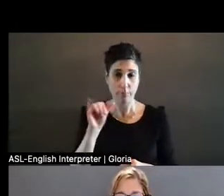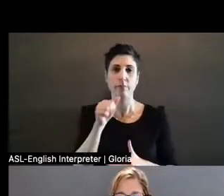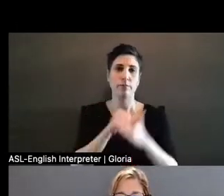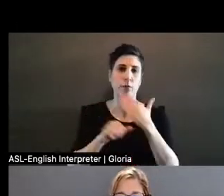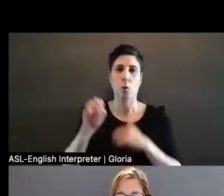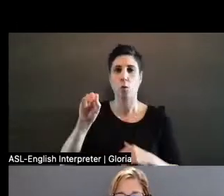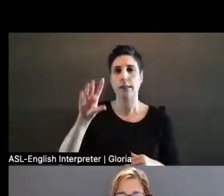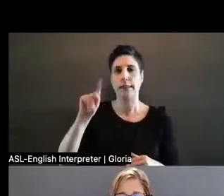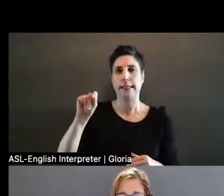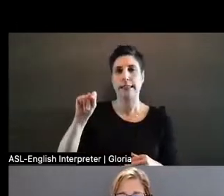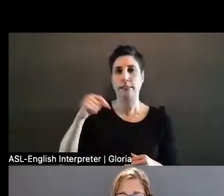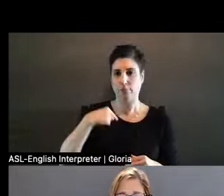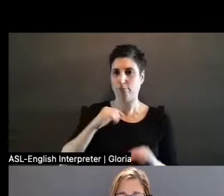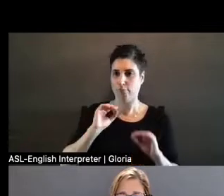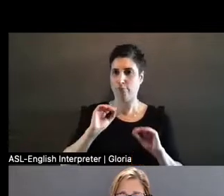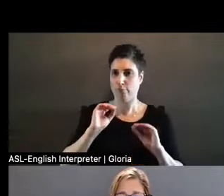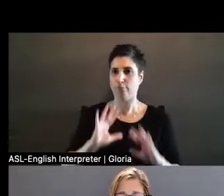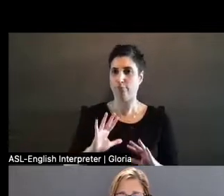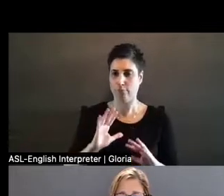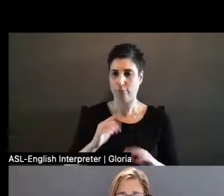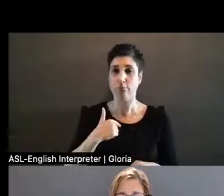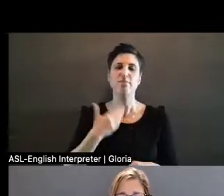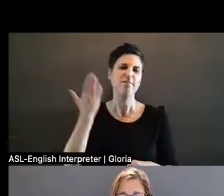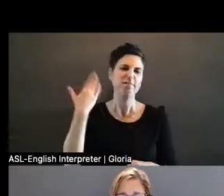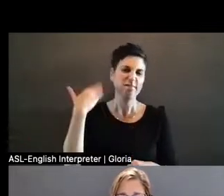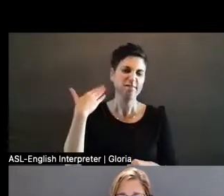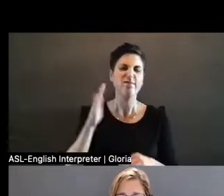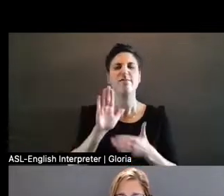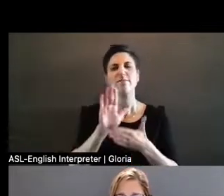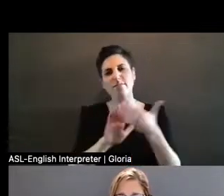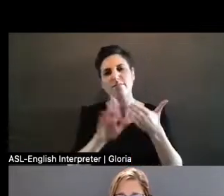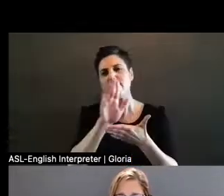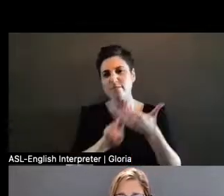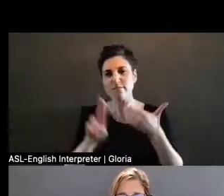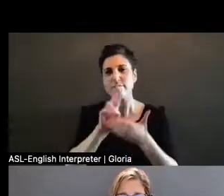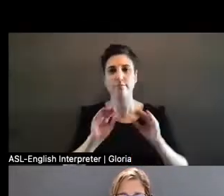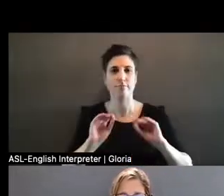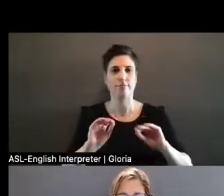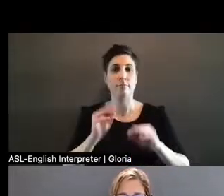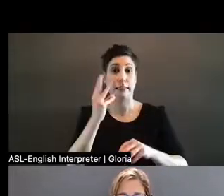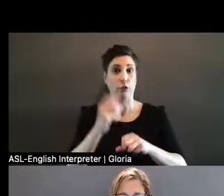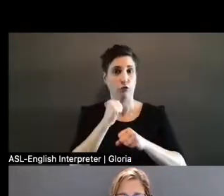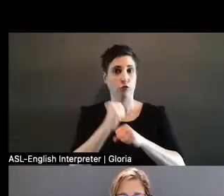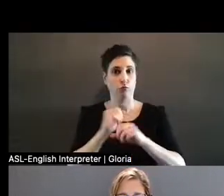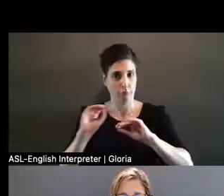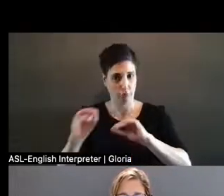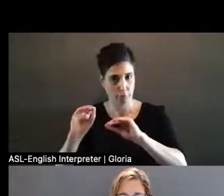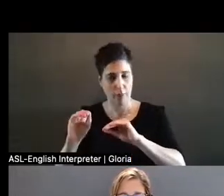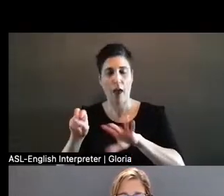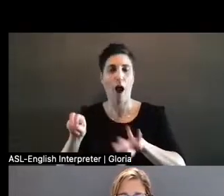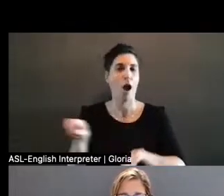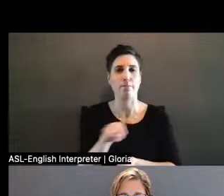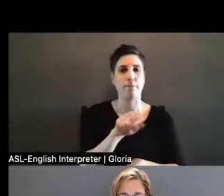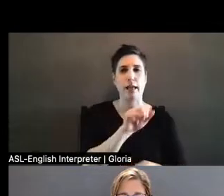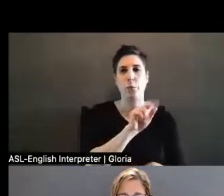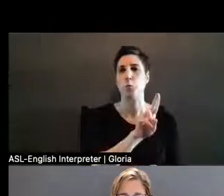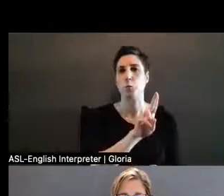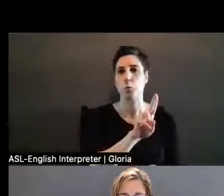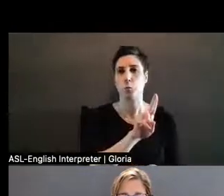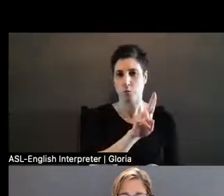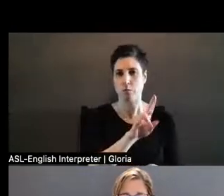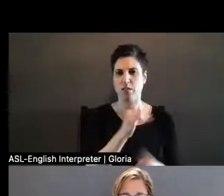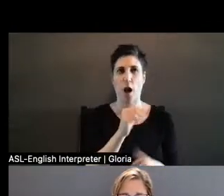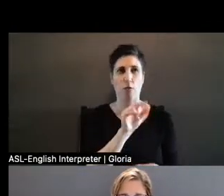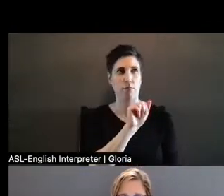of Teachers. I taught in post-secondary for 6 years before coming to academic upgrading, and I've been in academic upgrading